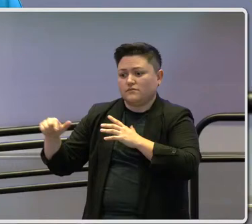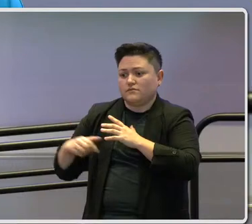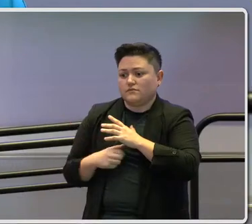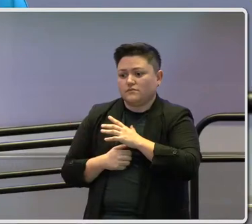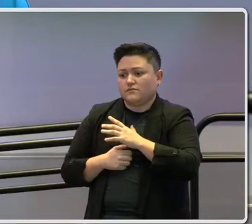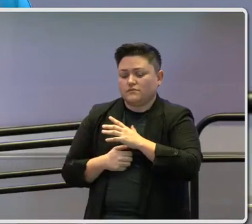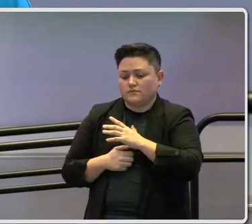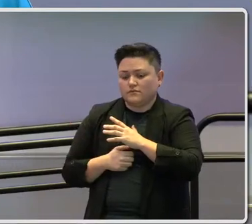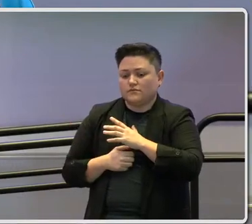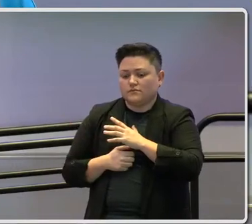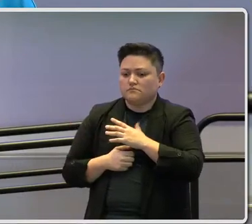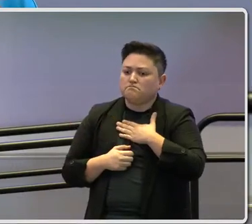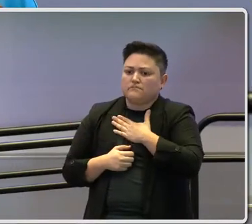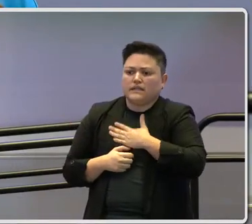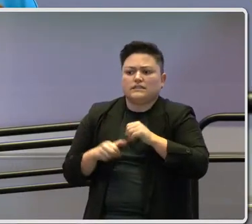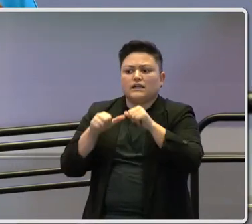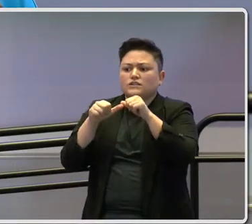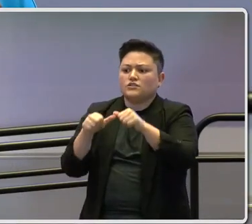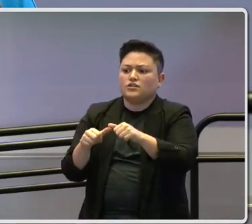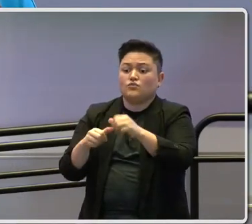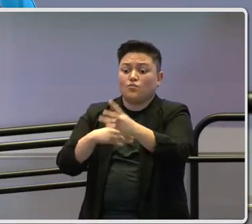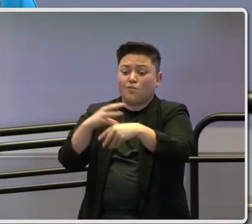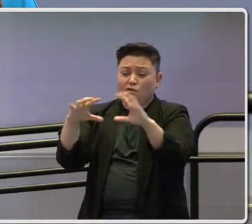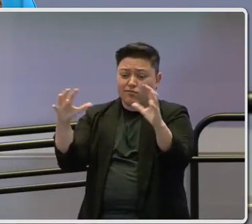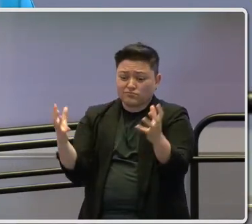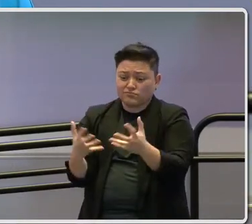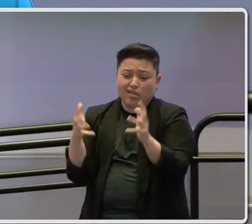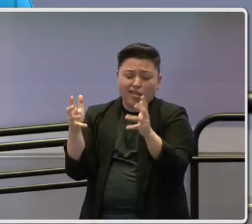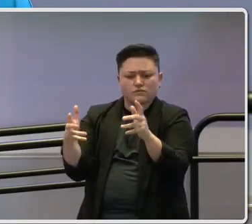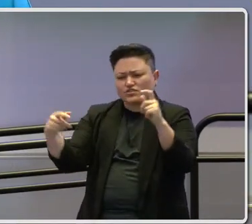continue changing the world,